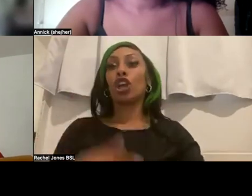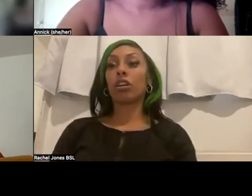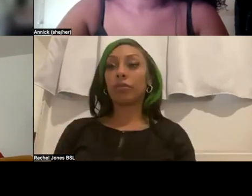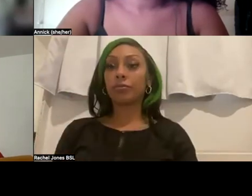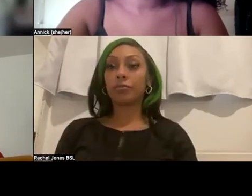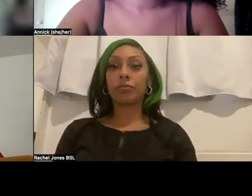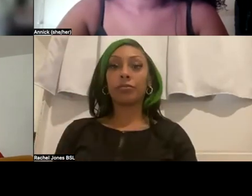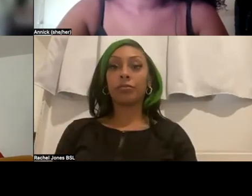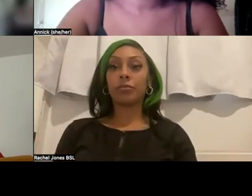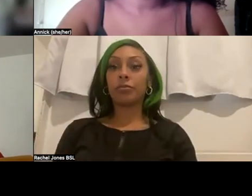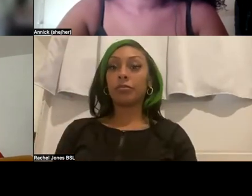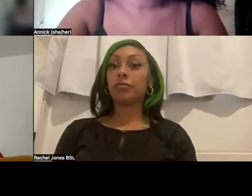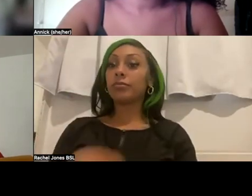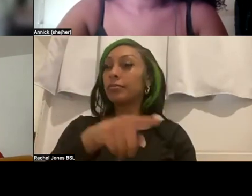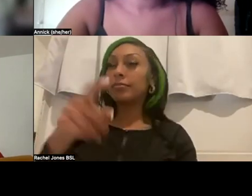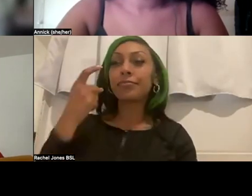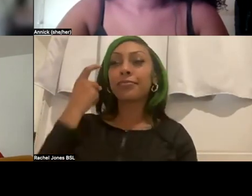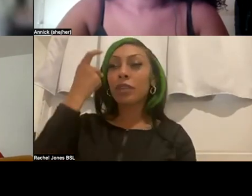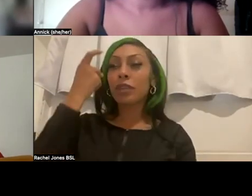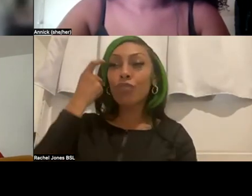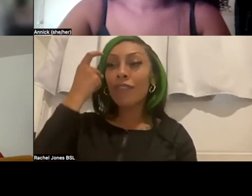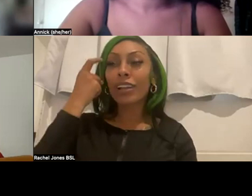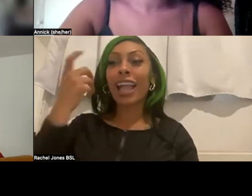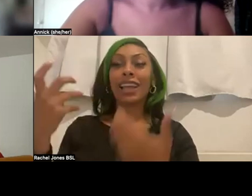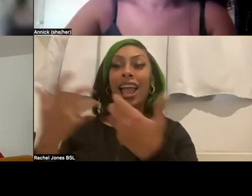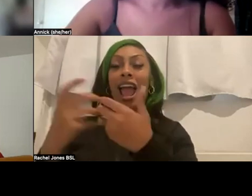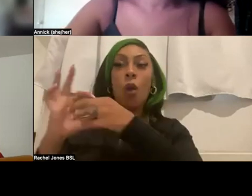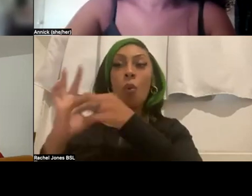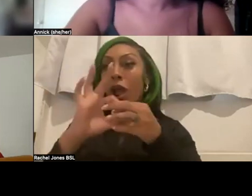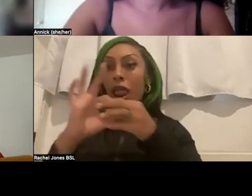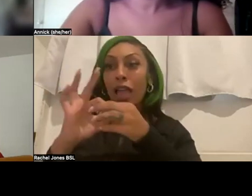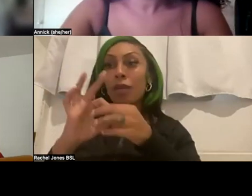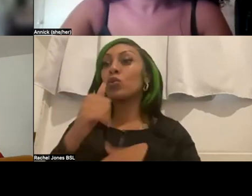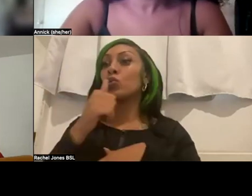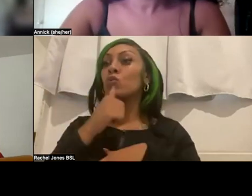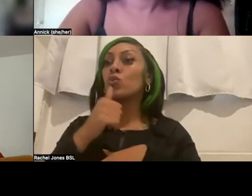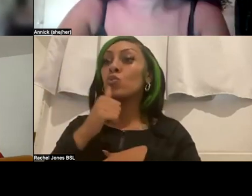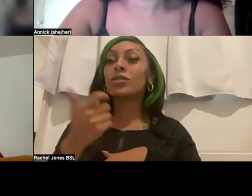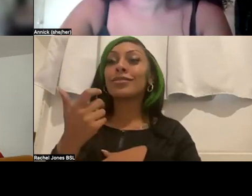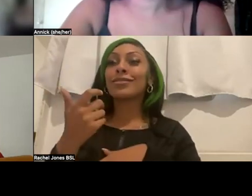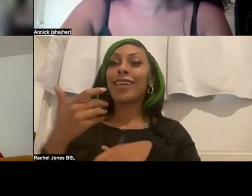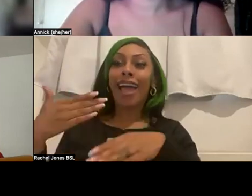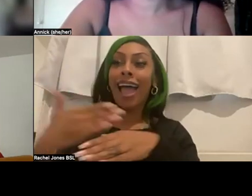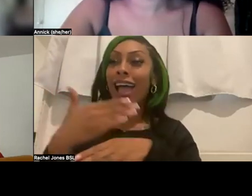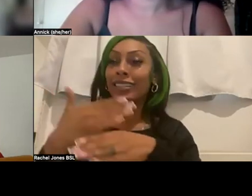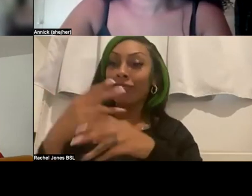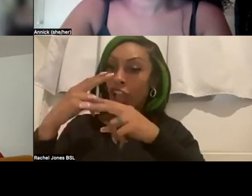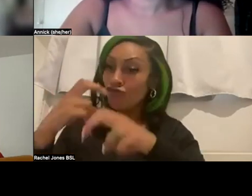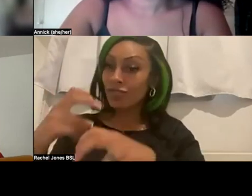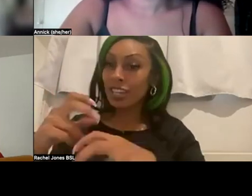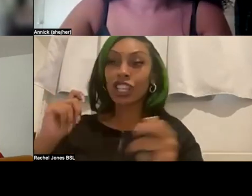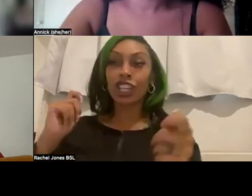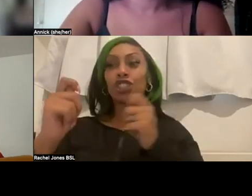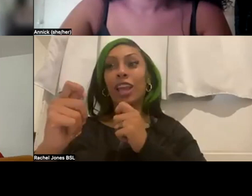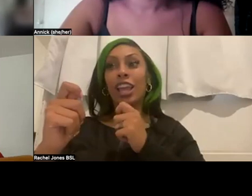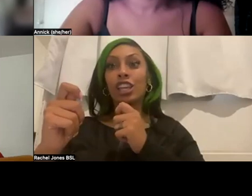offer provocations that seek to address how we collaborate, use, and activate research for change in the cultural ecologies we're embedded